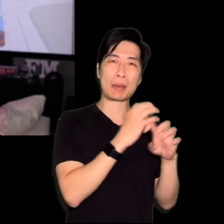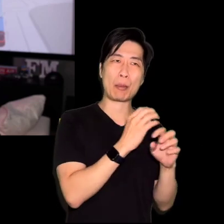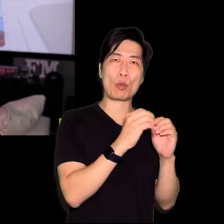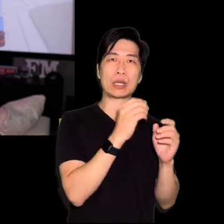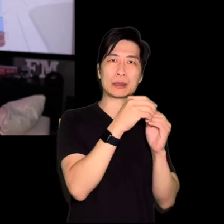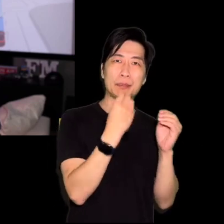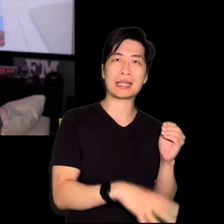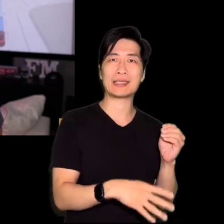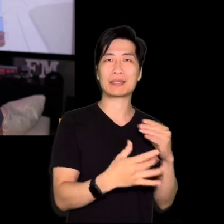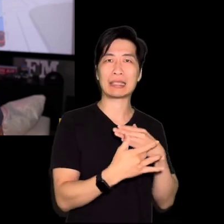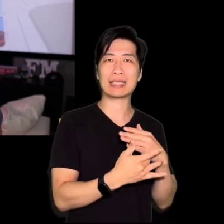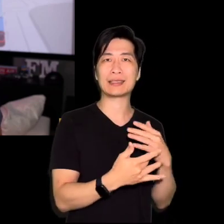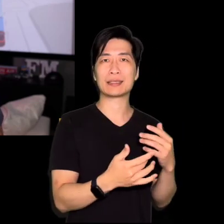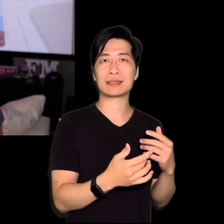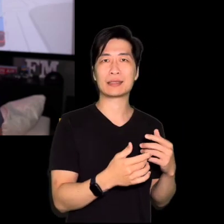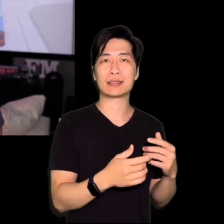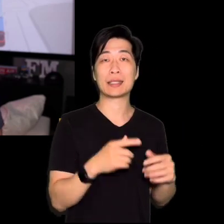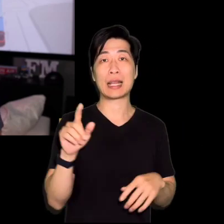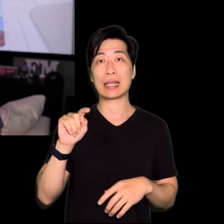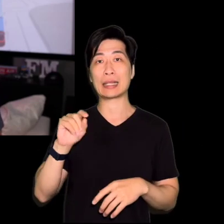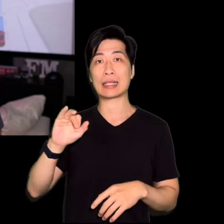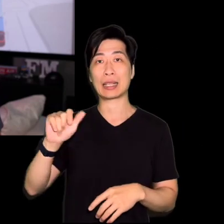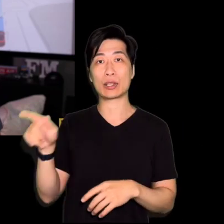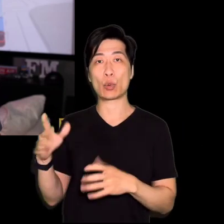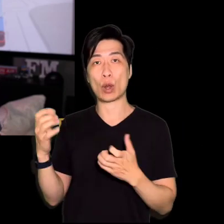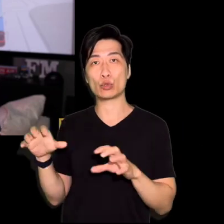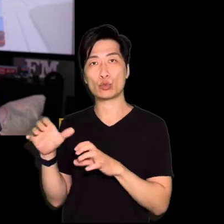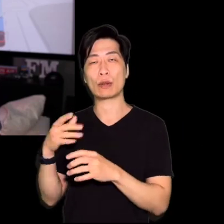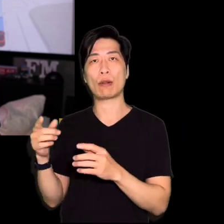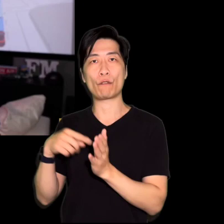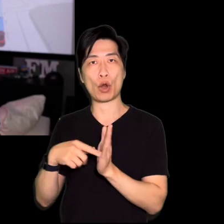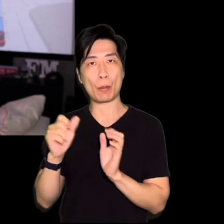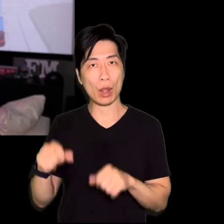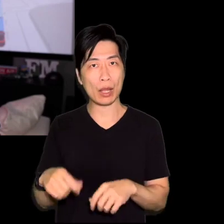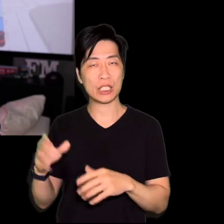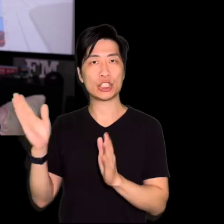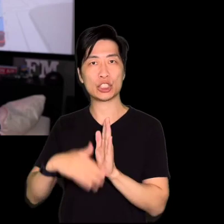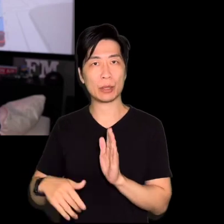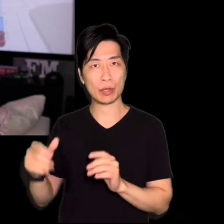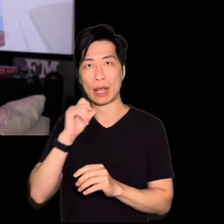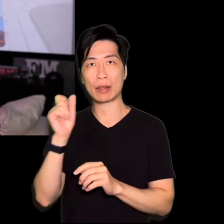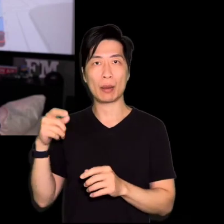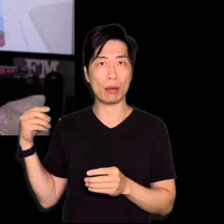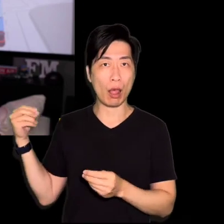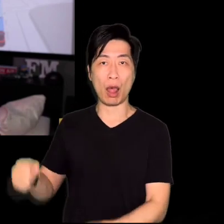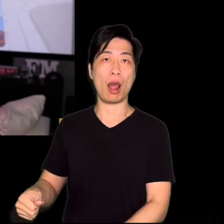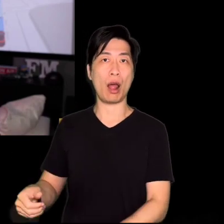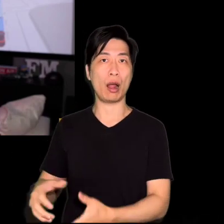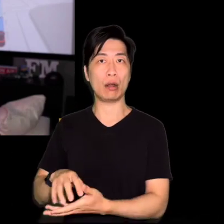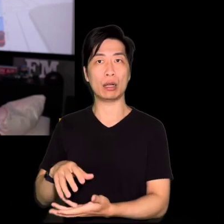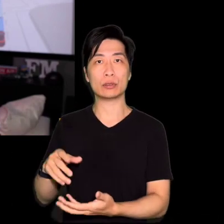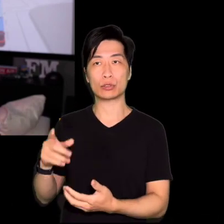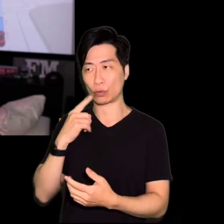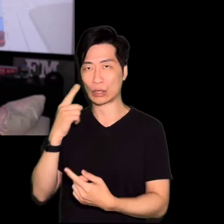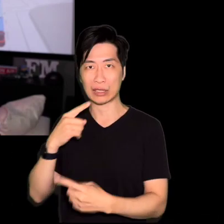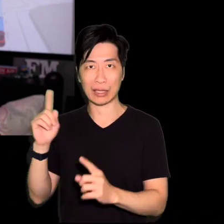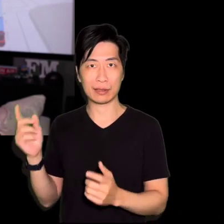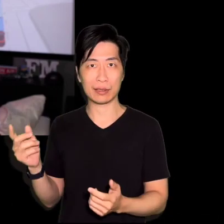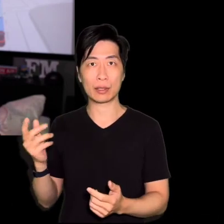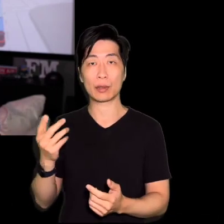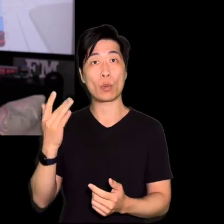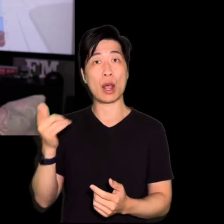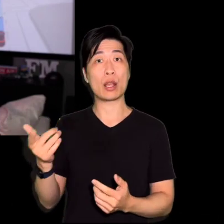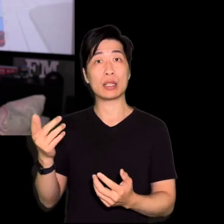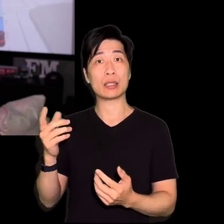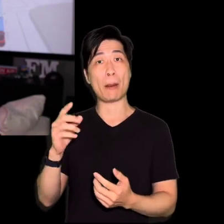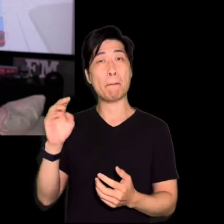way. Tesla's trying to do it so that it's affordable and cheap, and they don't have to pay an arm and a leg to do it, and so that millions of cars can